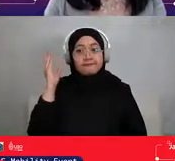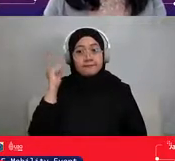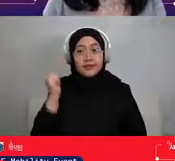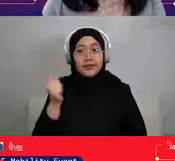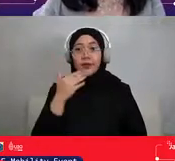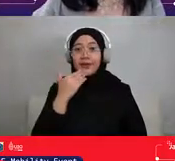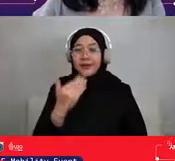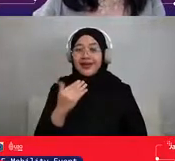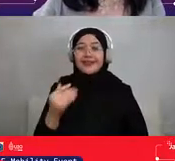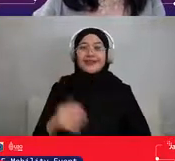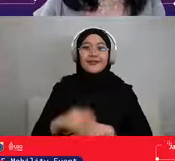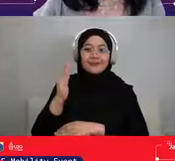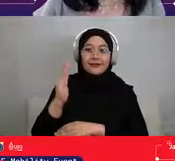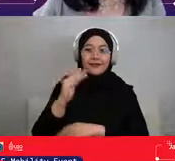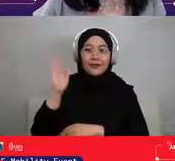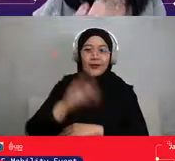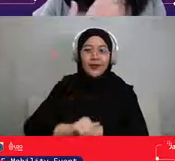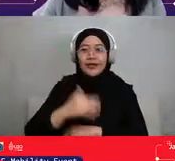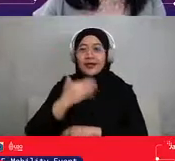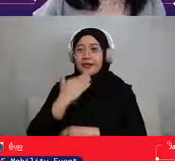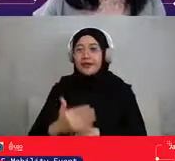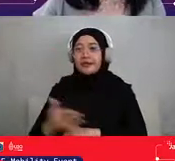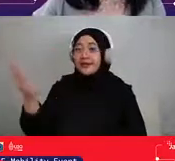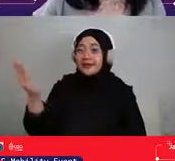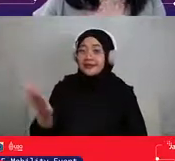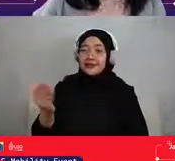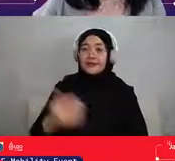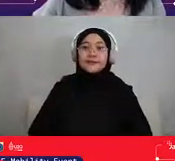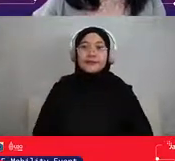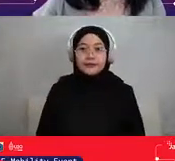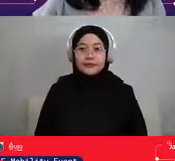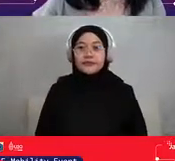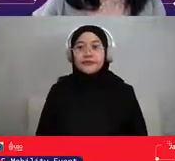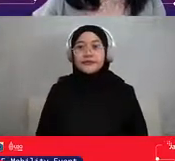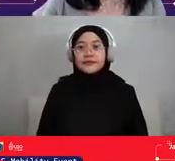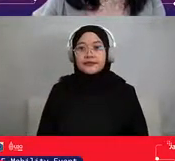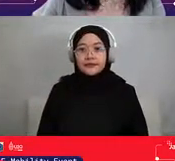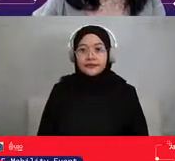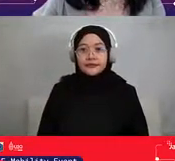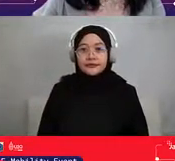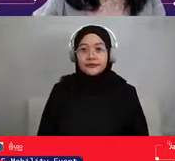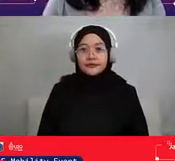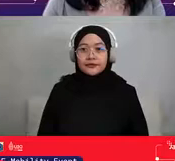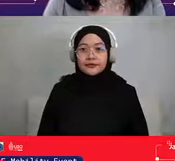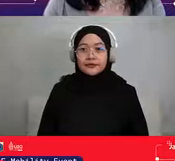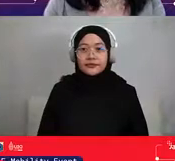audio. So please, you may start and proceed with your presentation. Next slide,